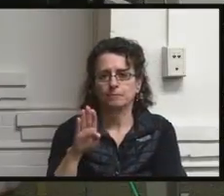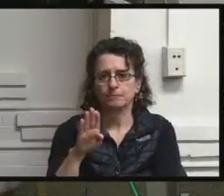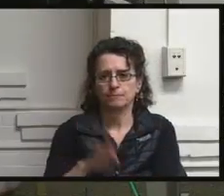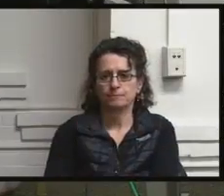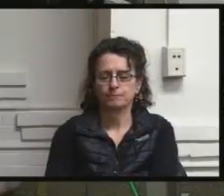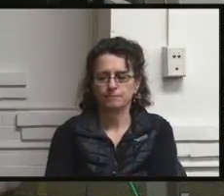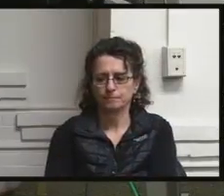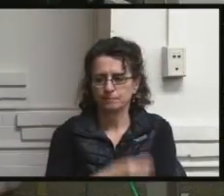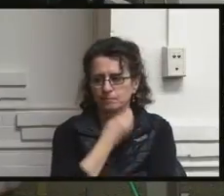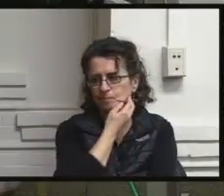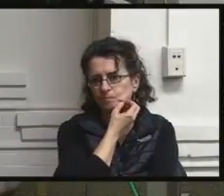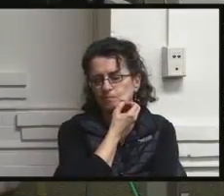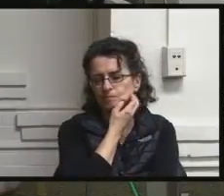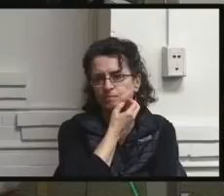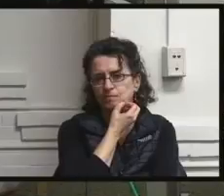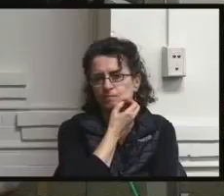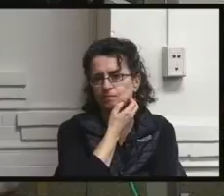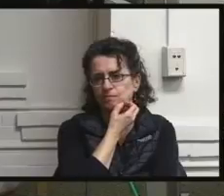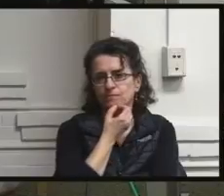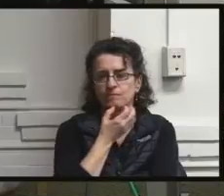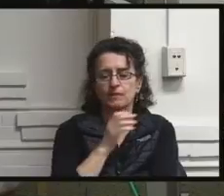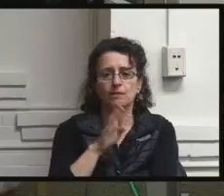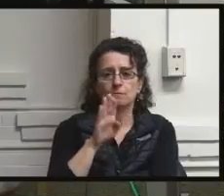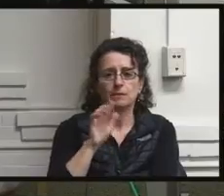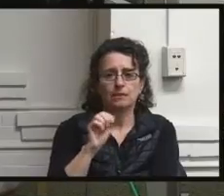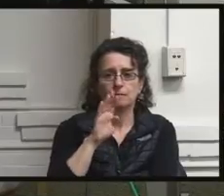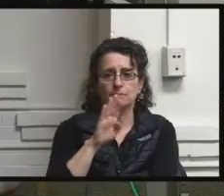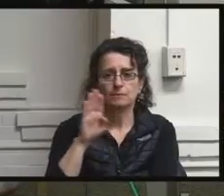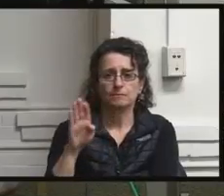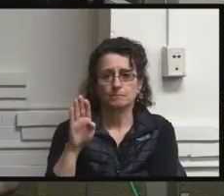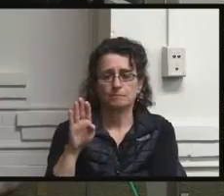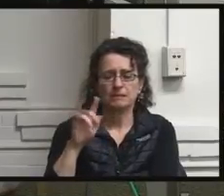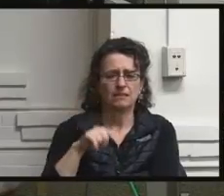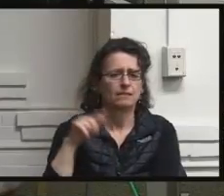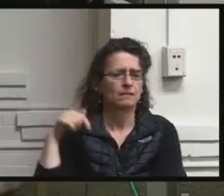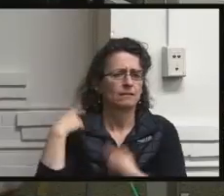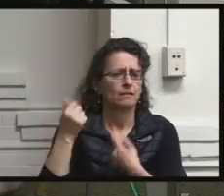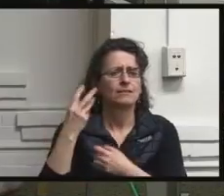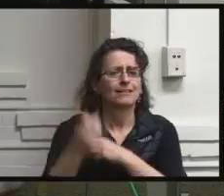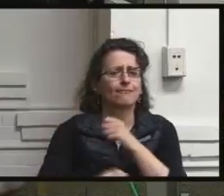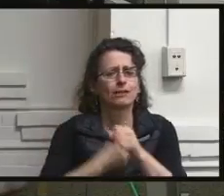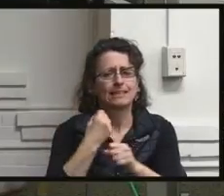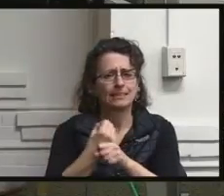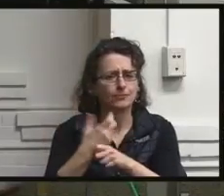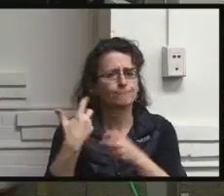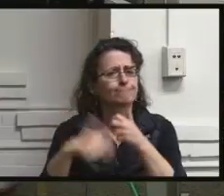several years, BABB was going through some transition